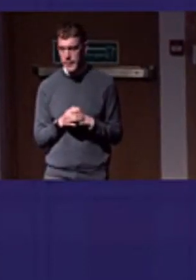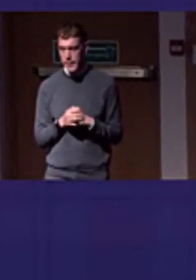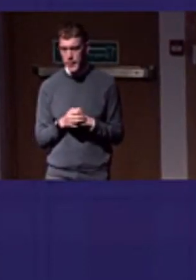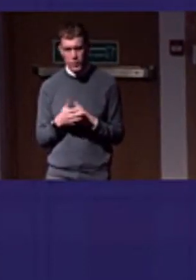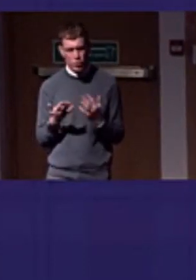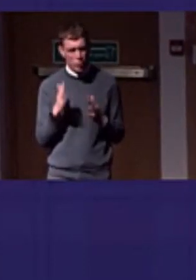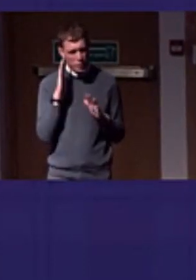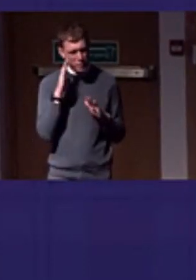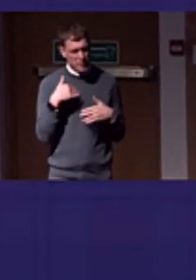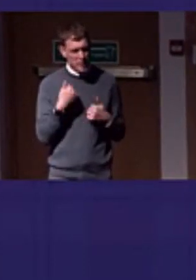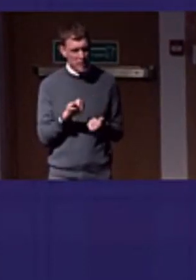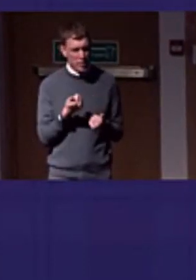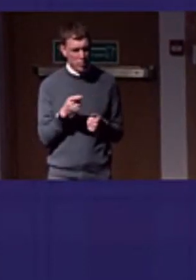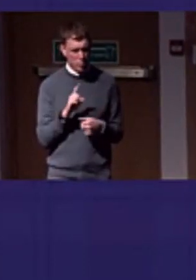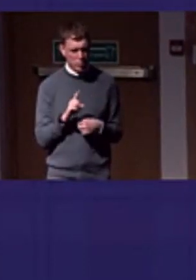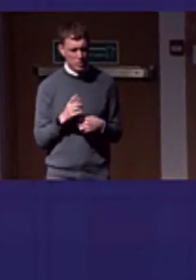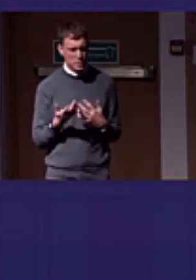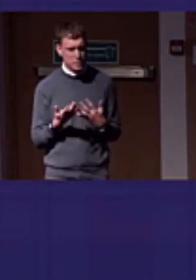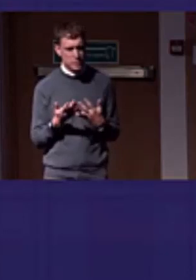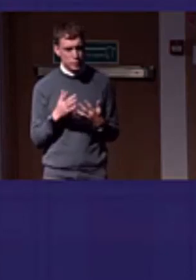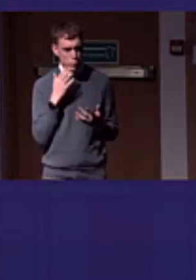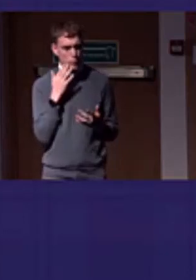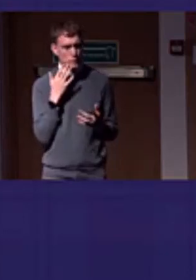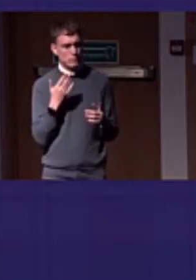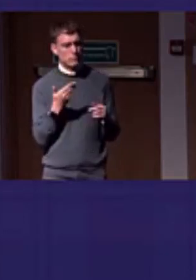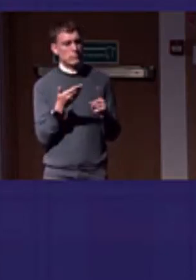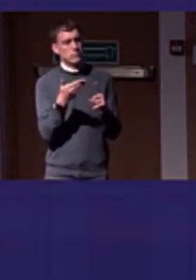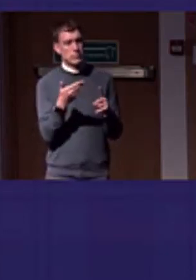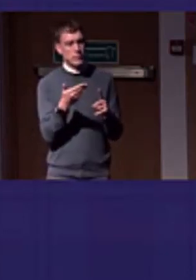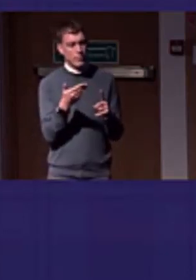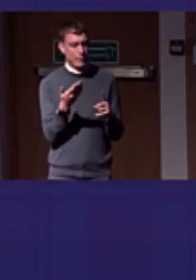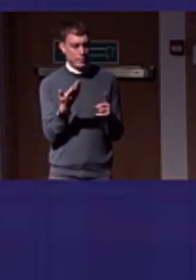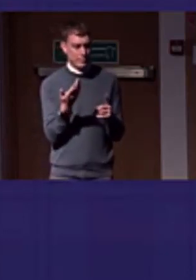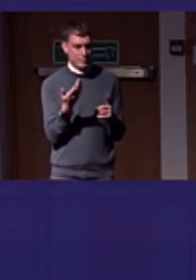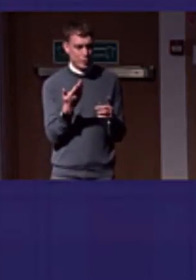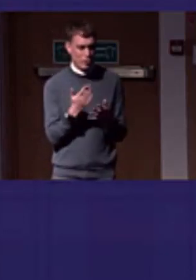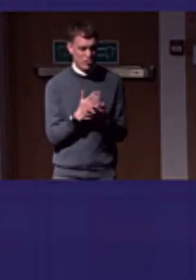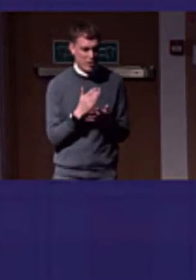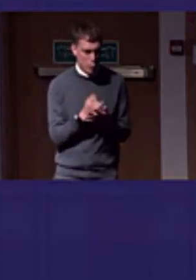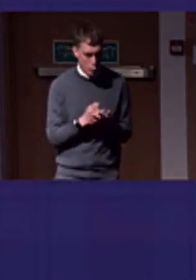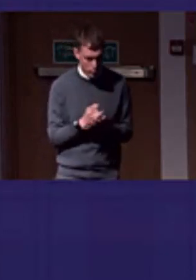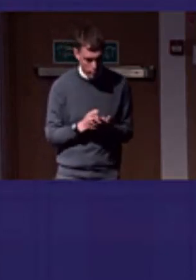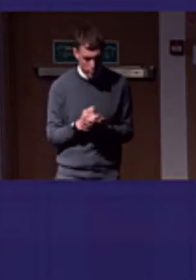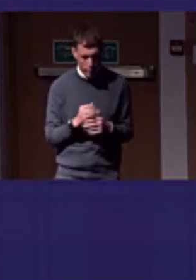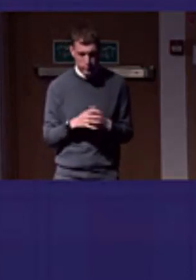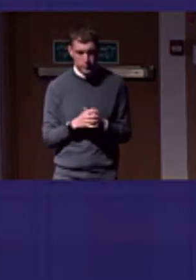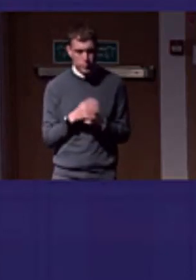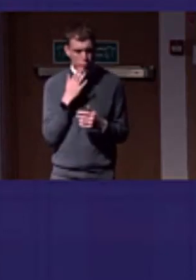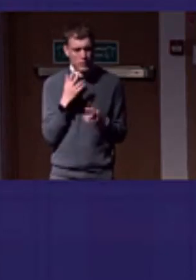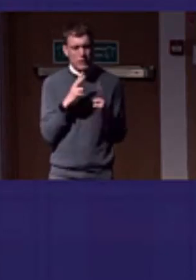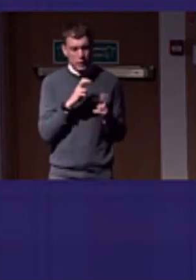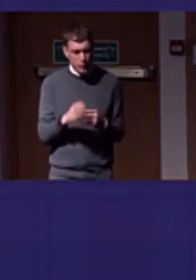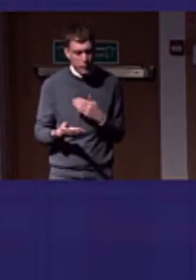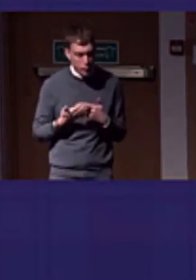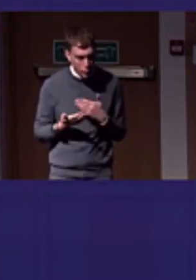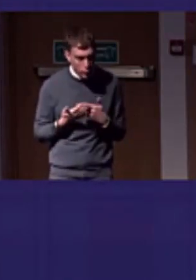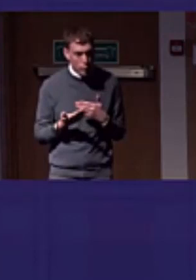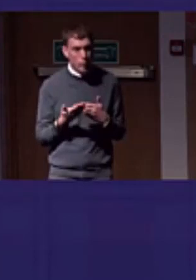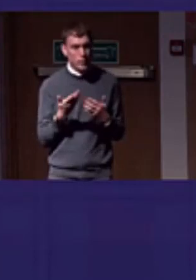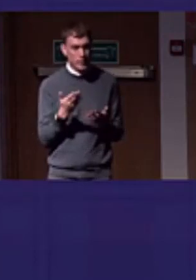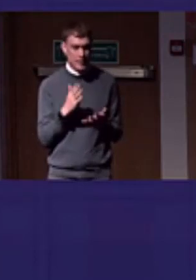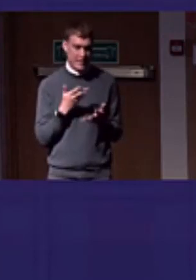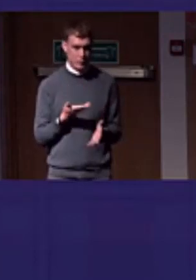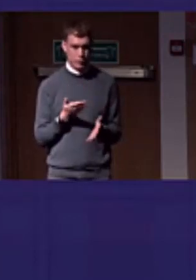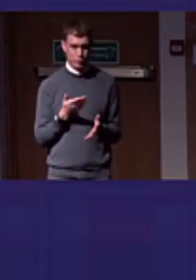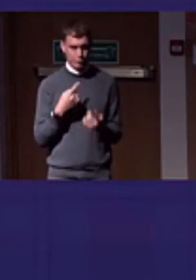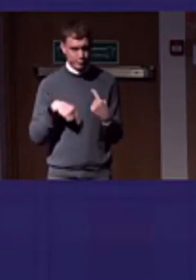What is mental health anyway? So when you diagnose it, it actually doesn't sound as horrible. Once I started debugging this a little bit, I'm like, oh, actually we all have to deal